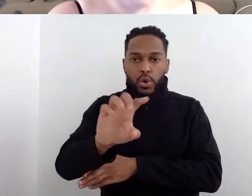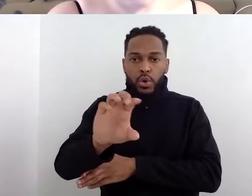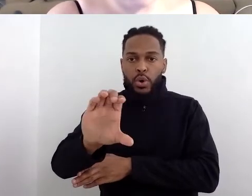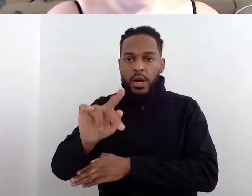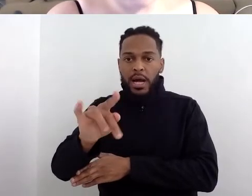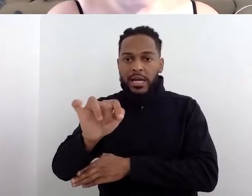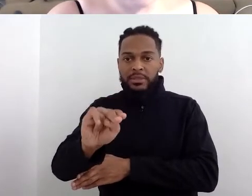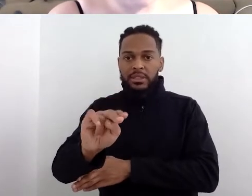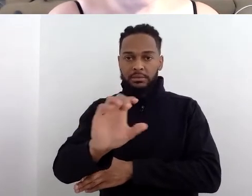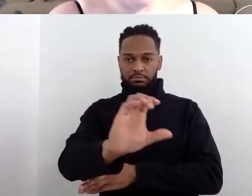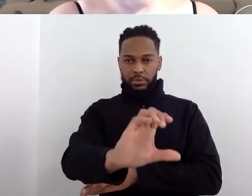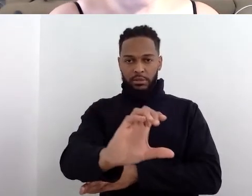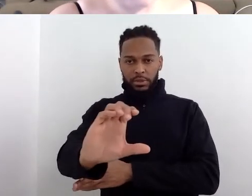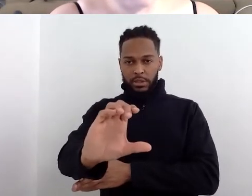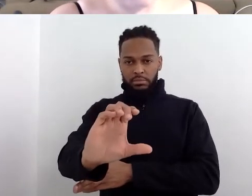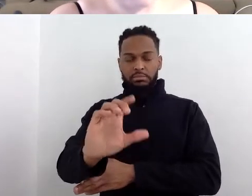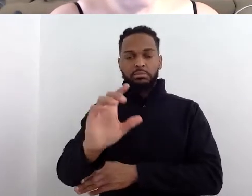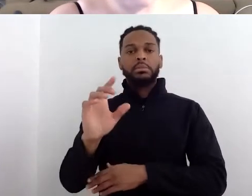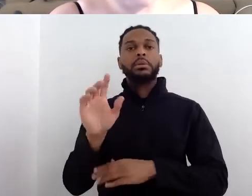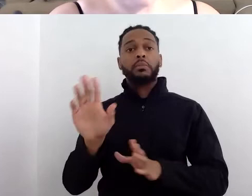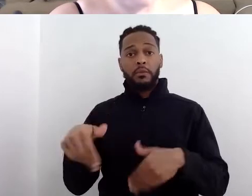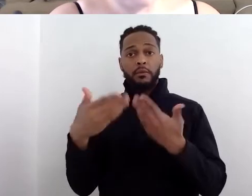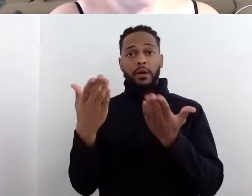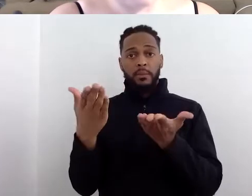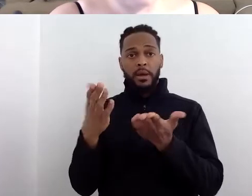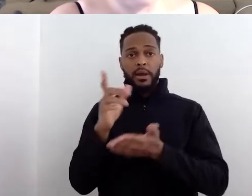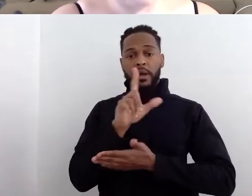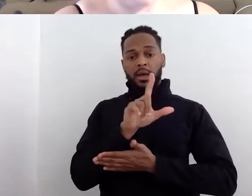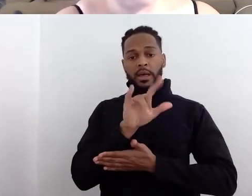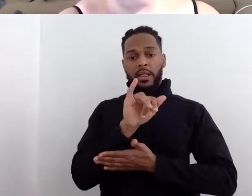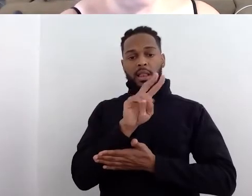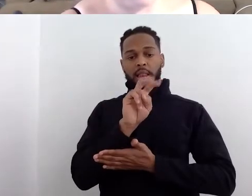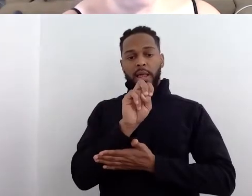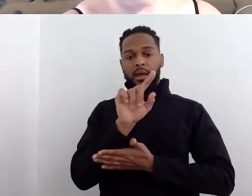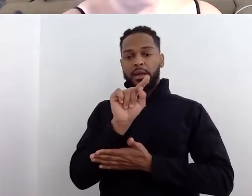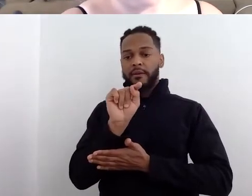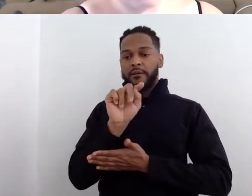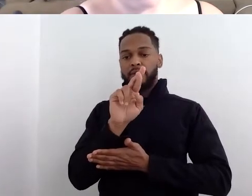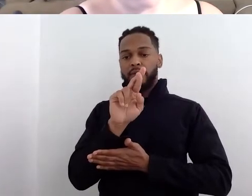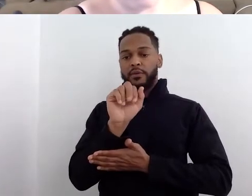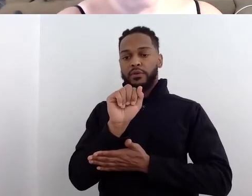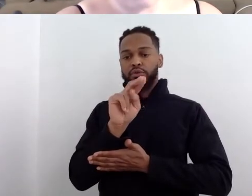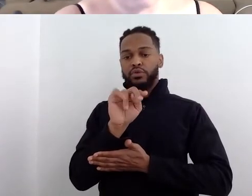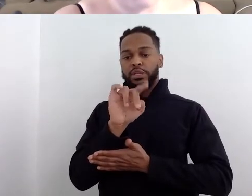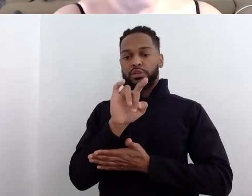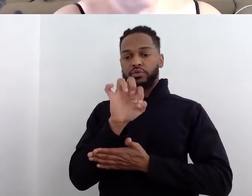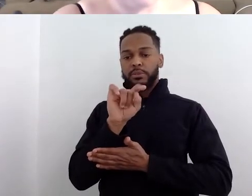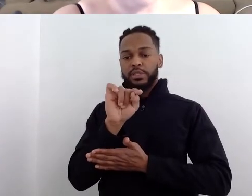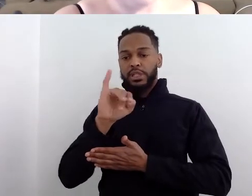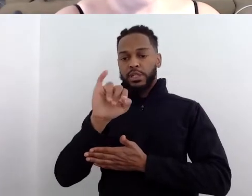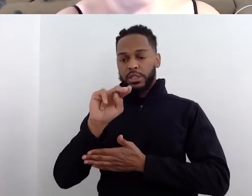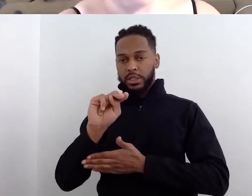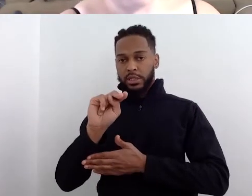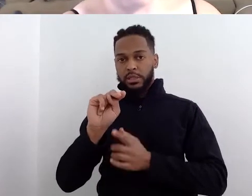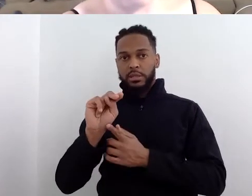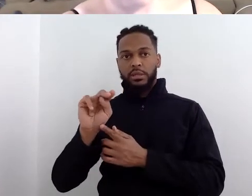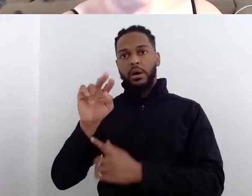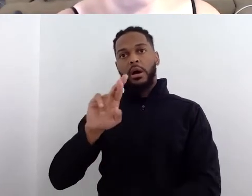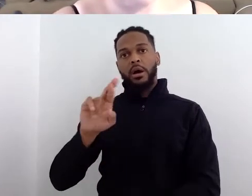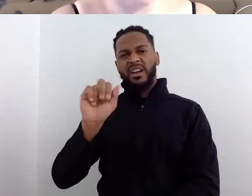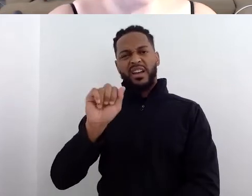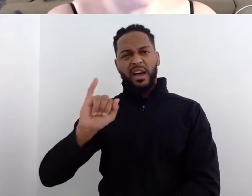They are being provided by live transcription, which is Otter AI. And if you want to see the full